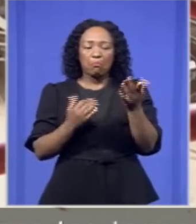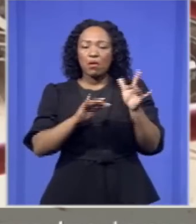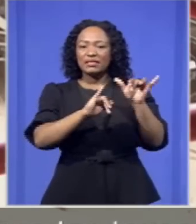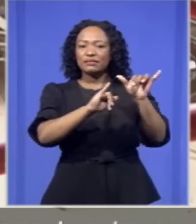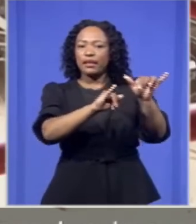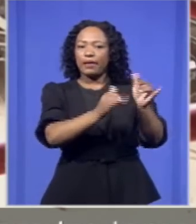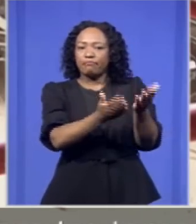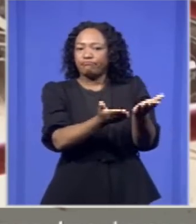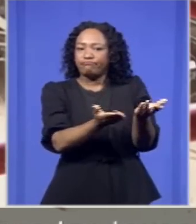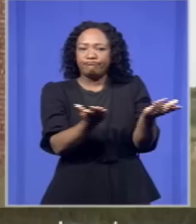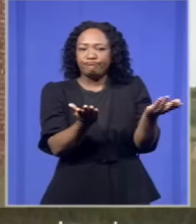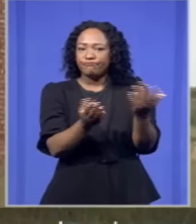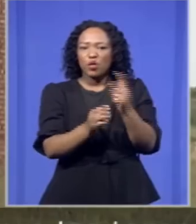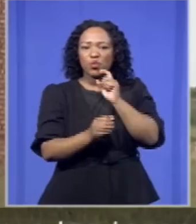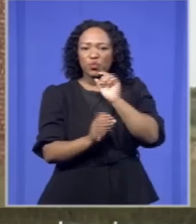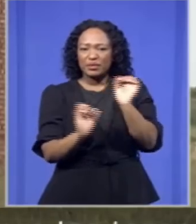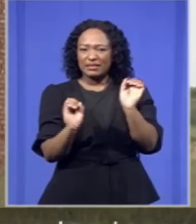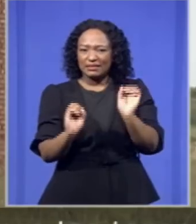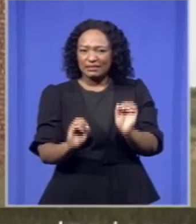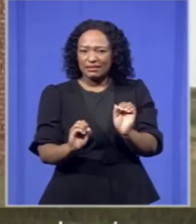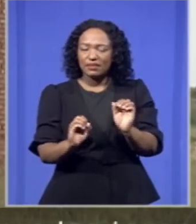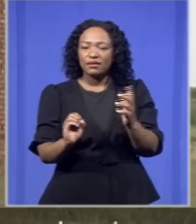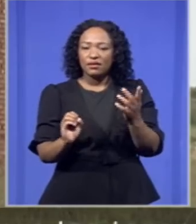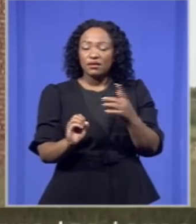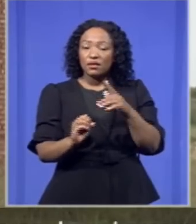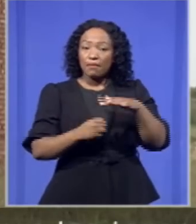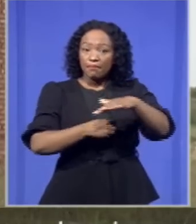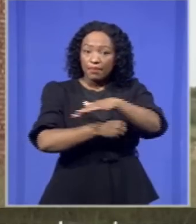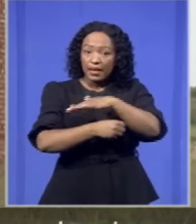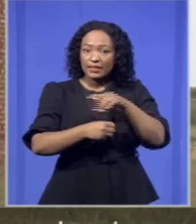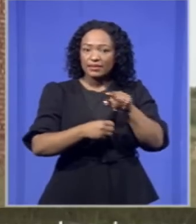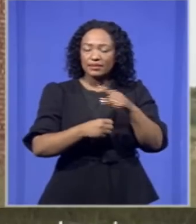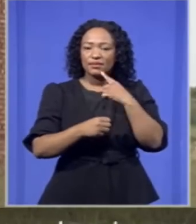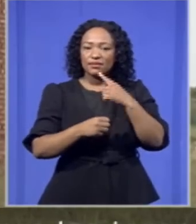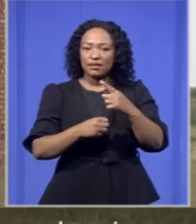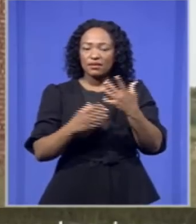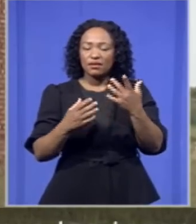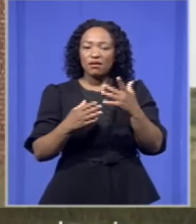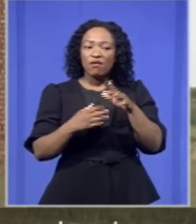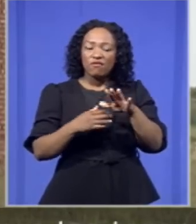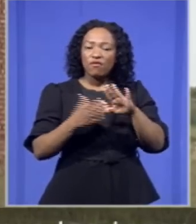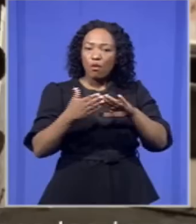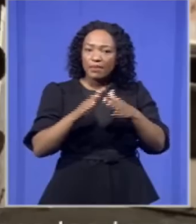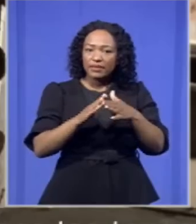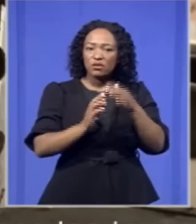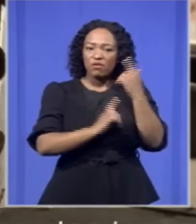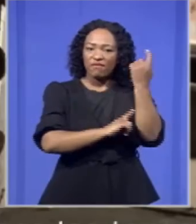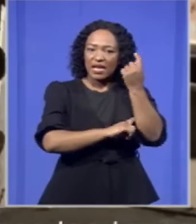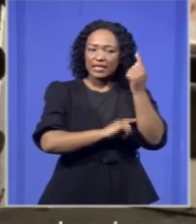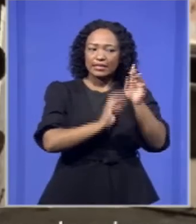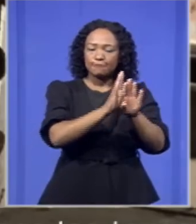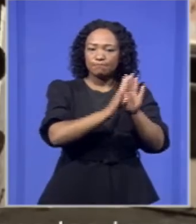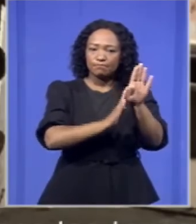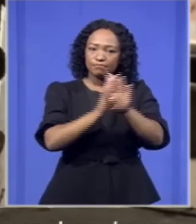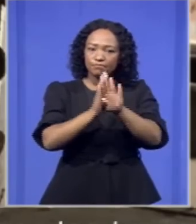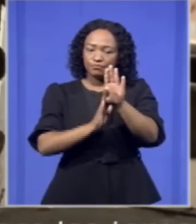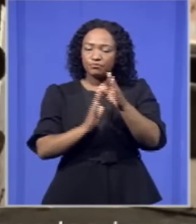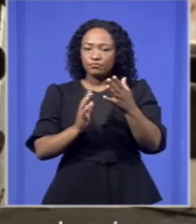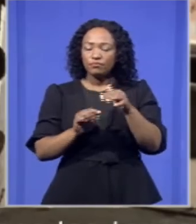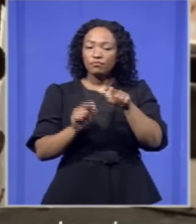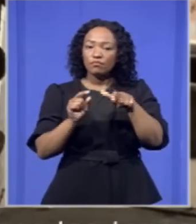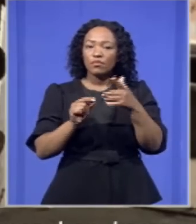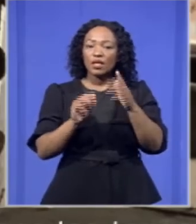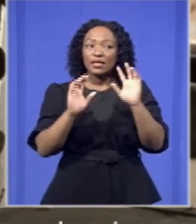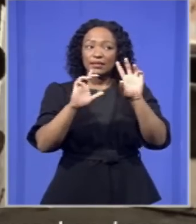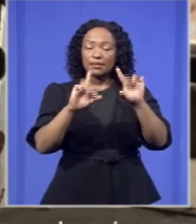sekgogo. Maloko a projeke a re dikgwetlho tsa bone le lefapha la tlhabololo ya metsemagae di simolotse fa badiredi bagolo ba